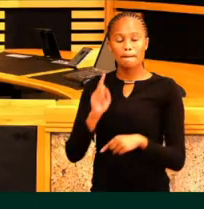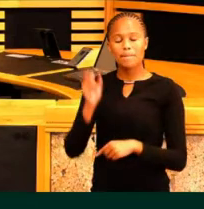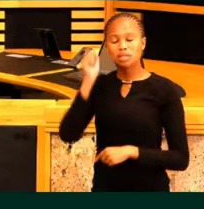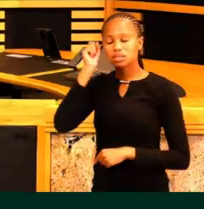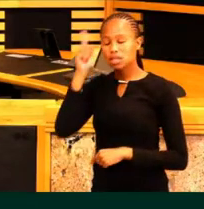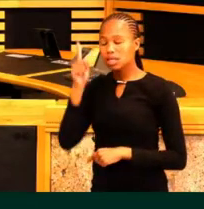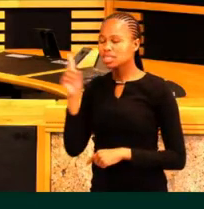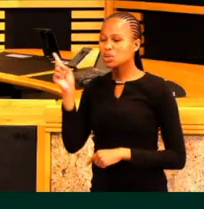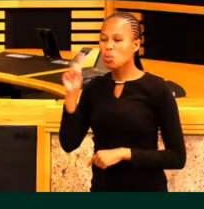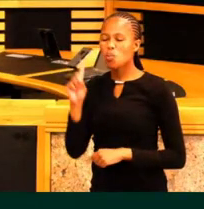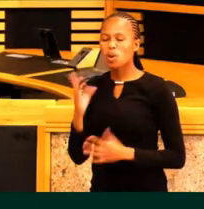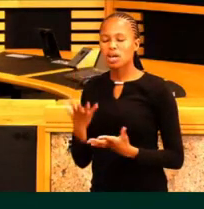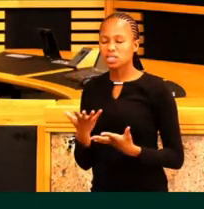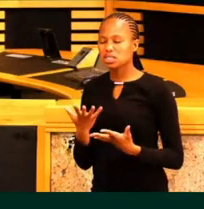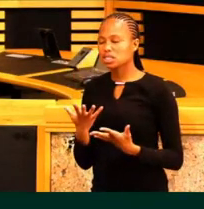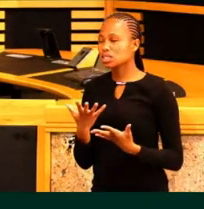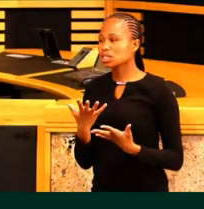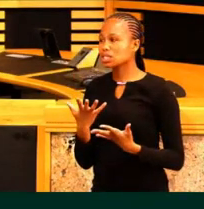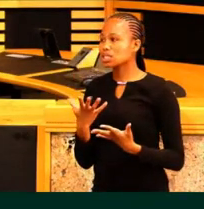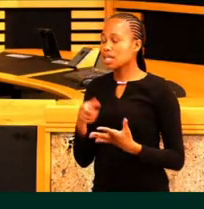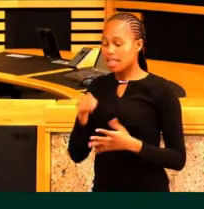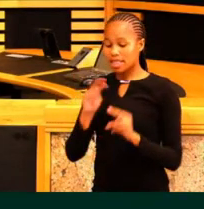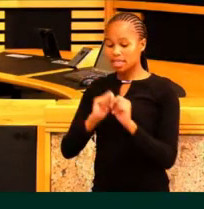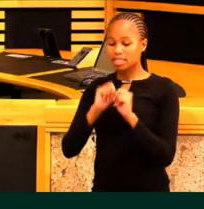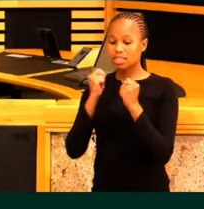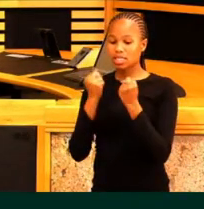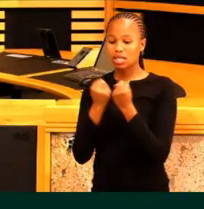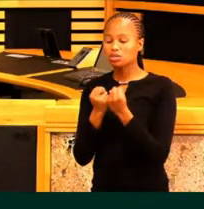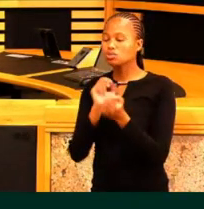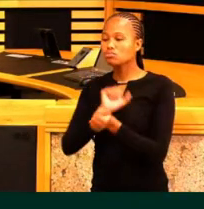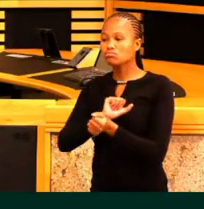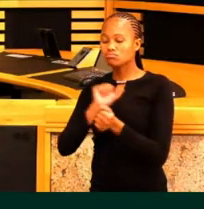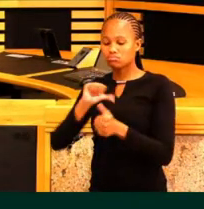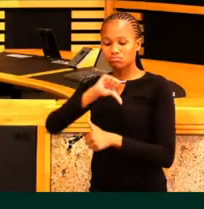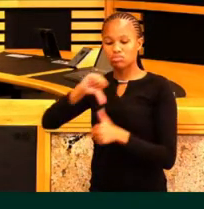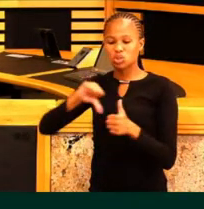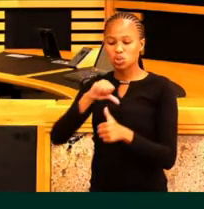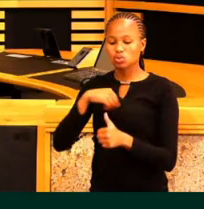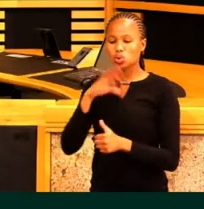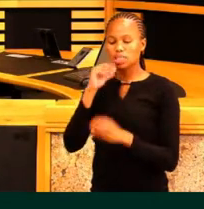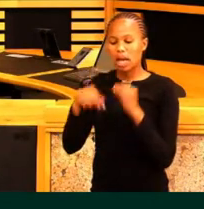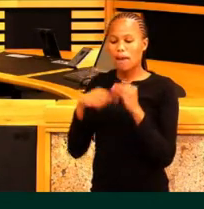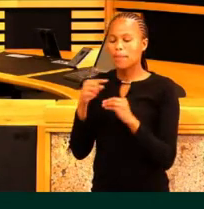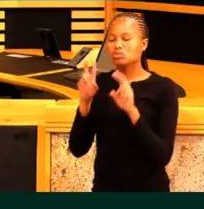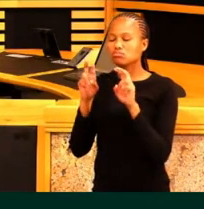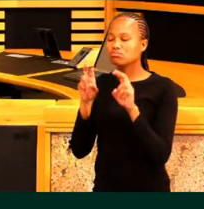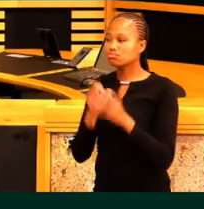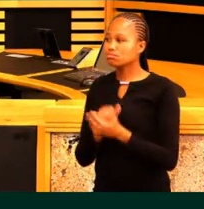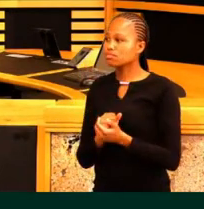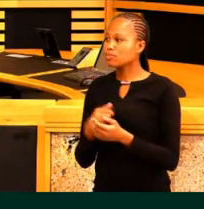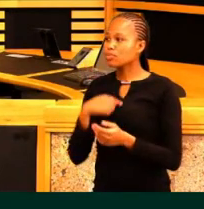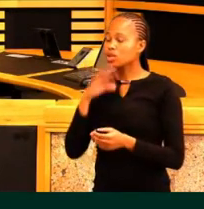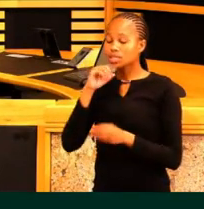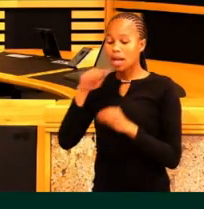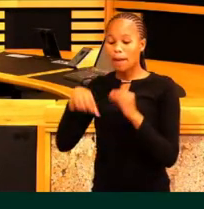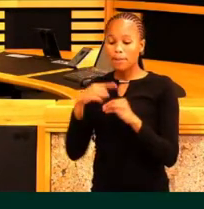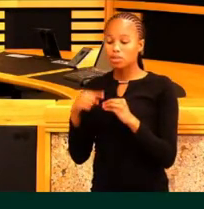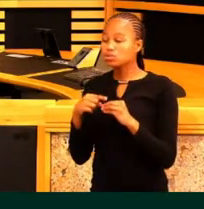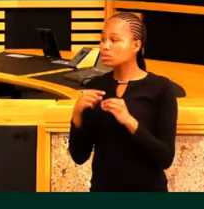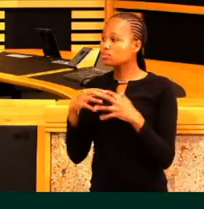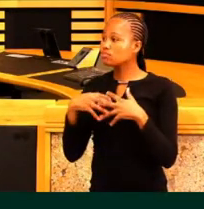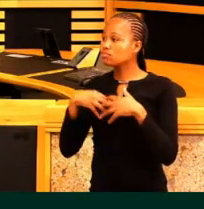what kind of this National Democratic Society are we talking about we're talking about the United